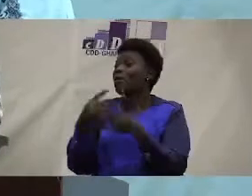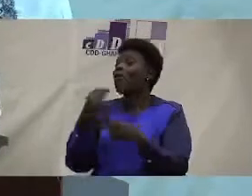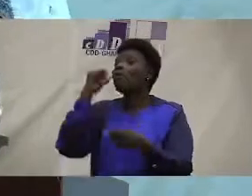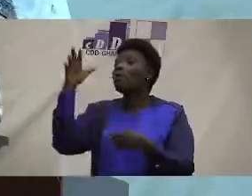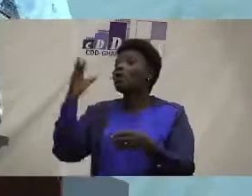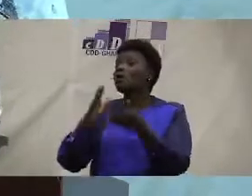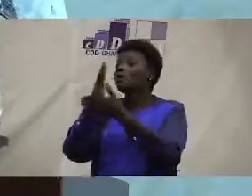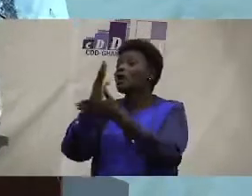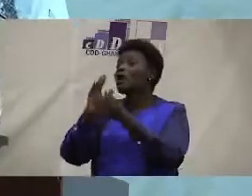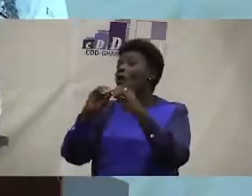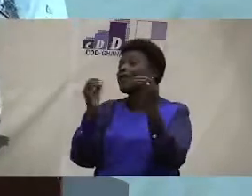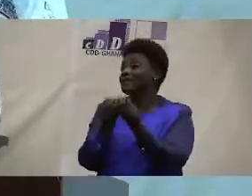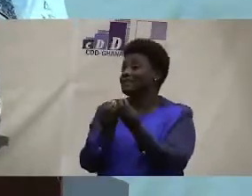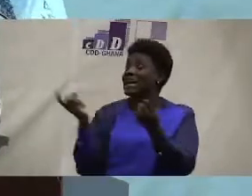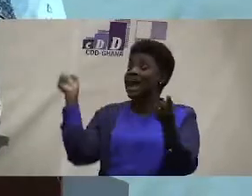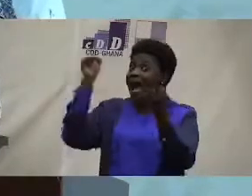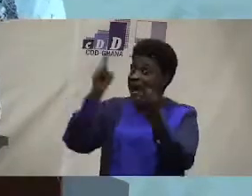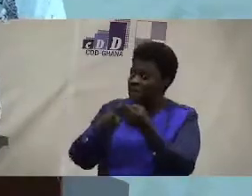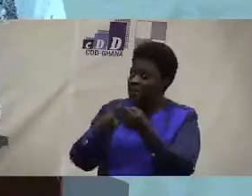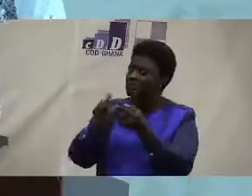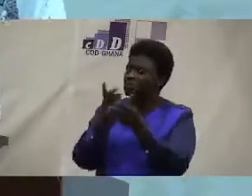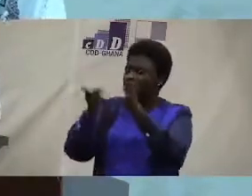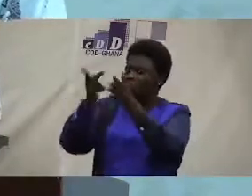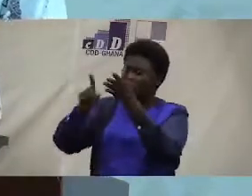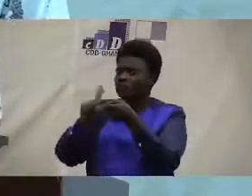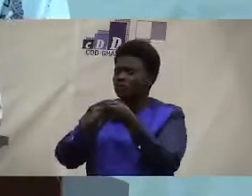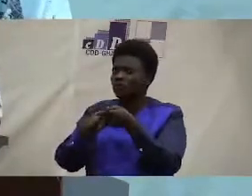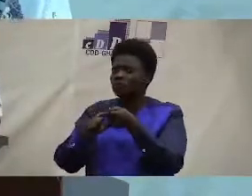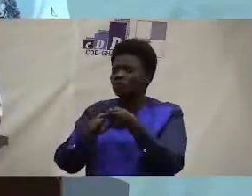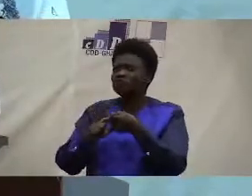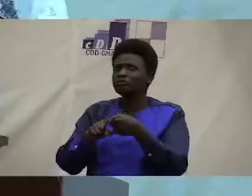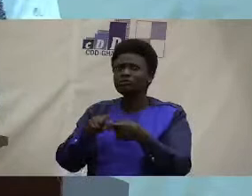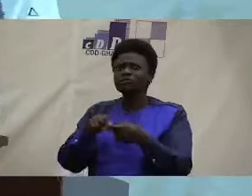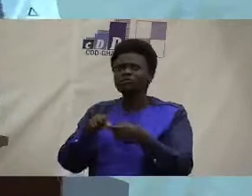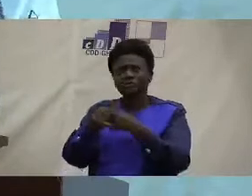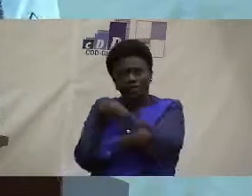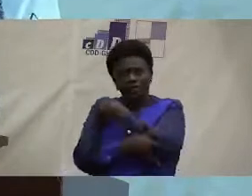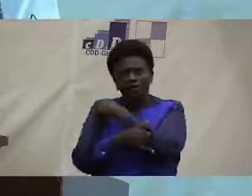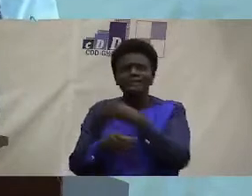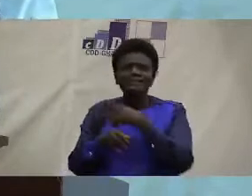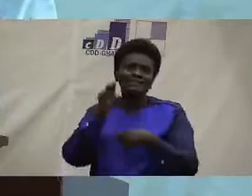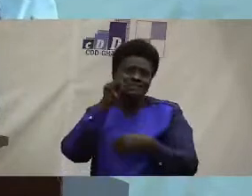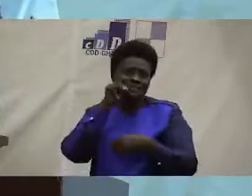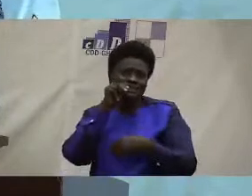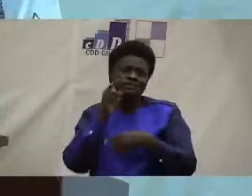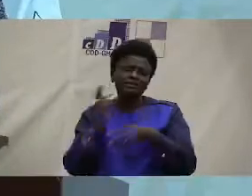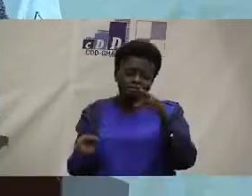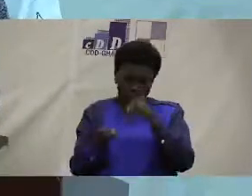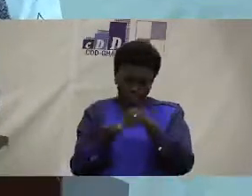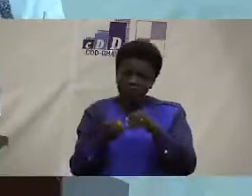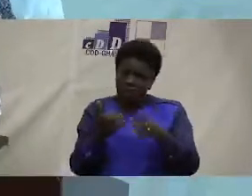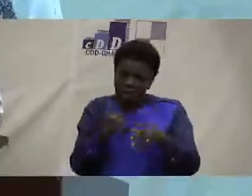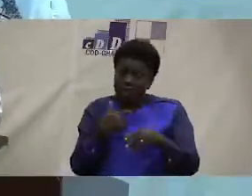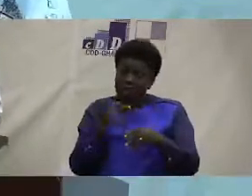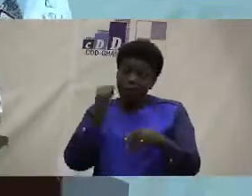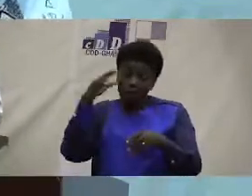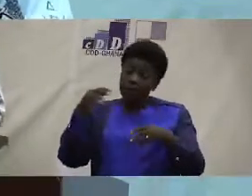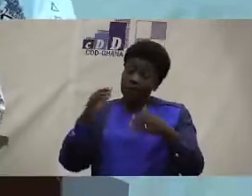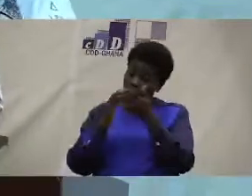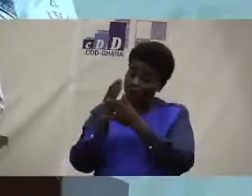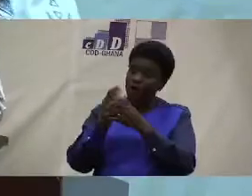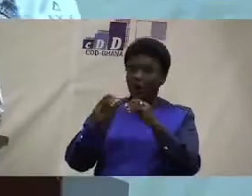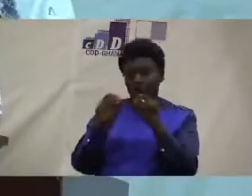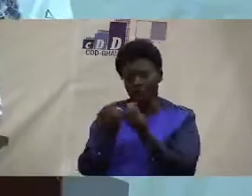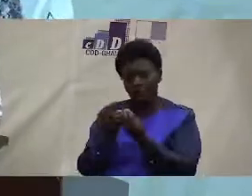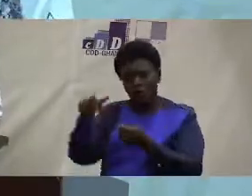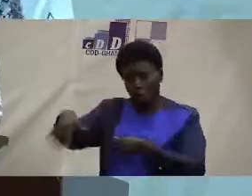then, apart from a couple of countries, such as Nigeria, which had one or two human rights organizations, you